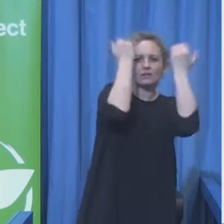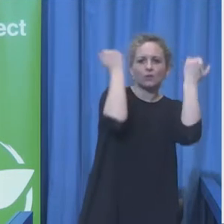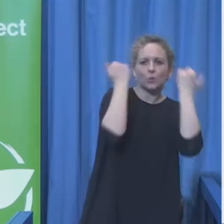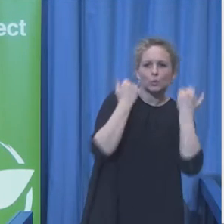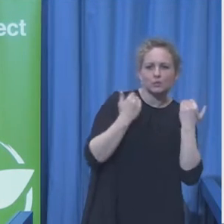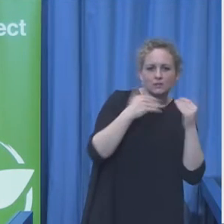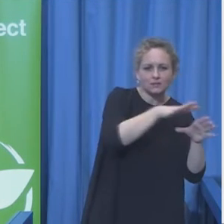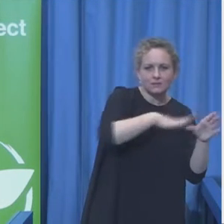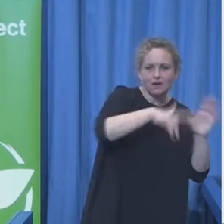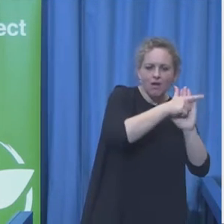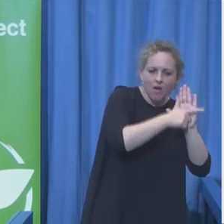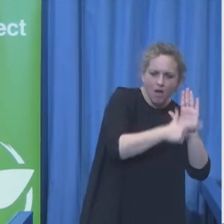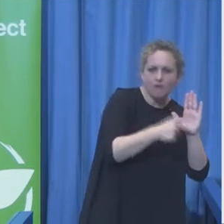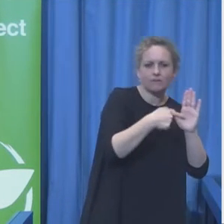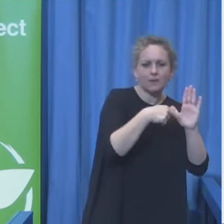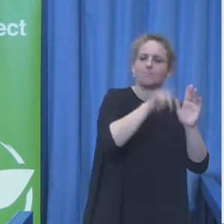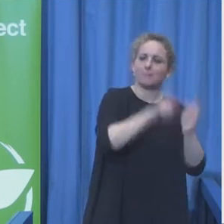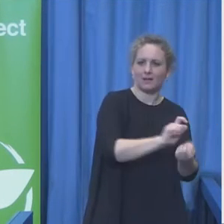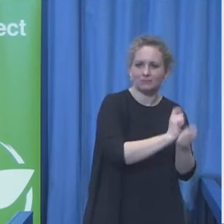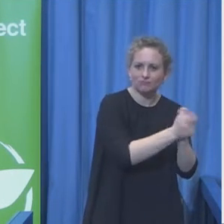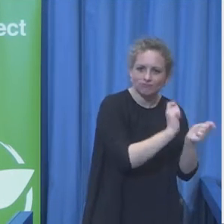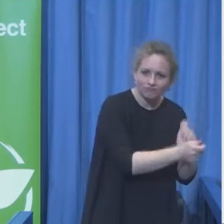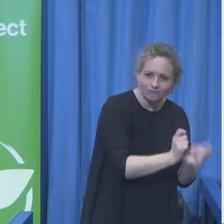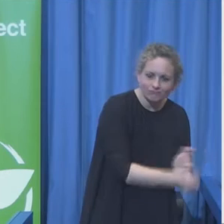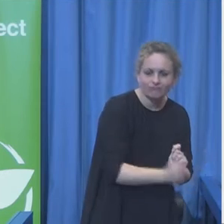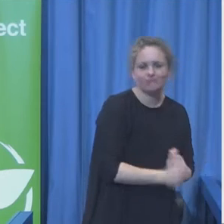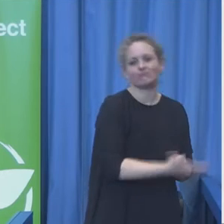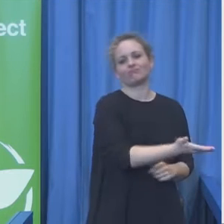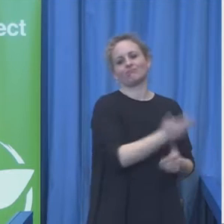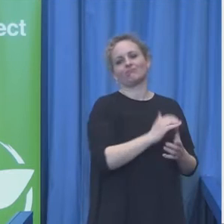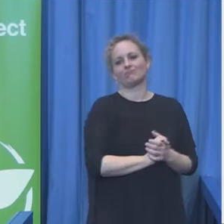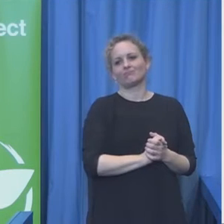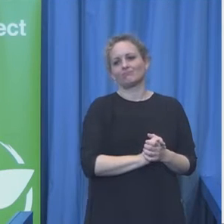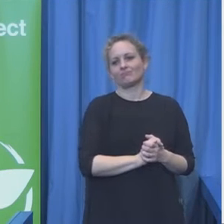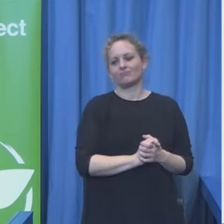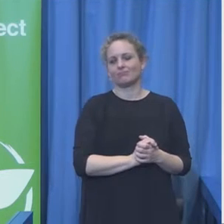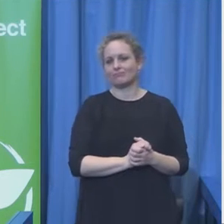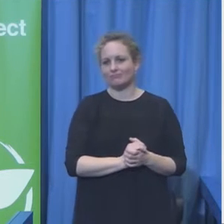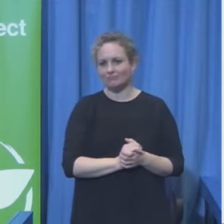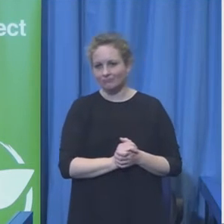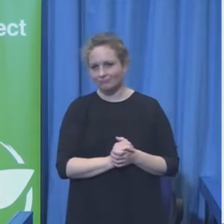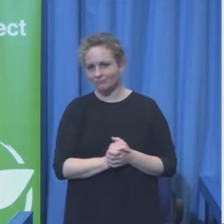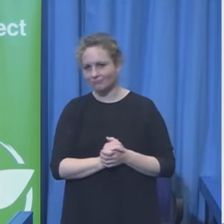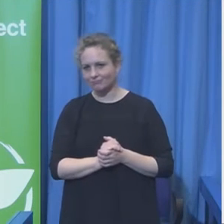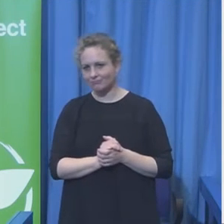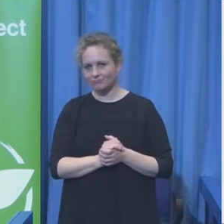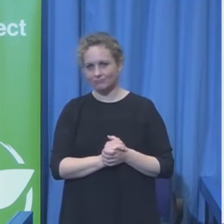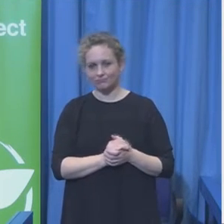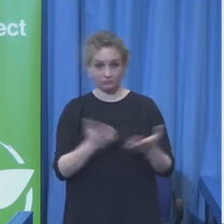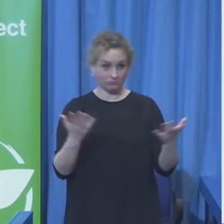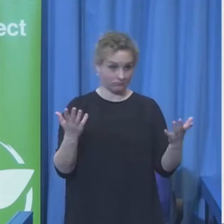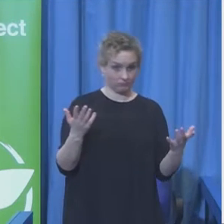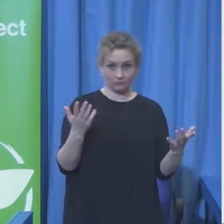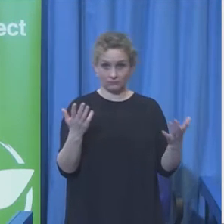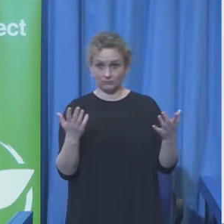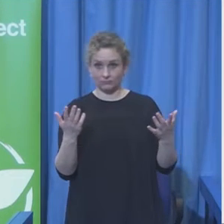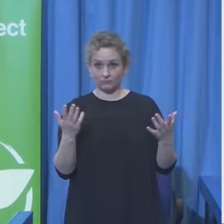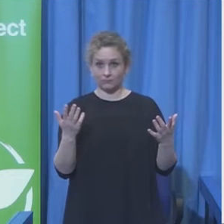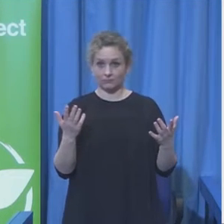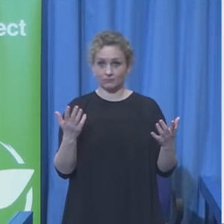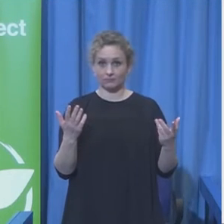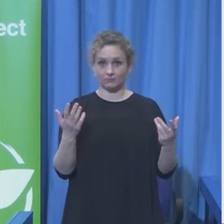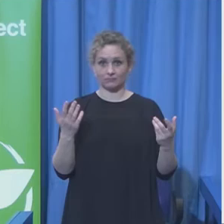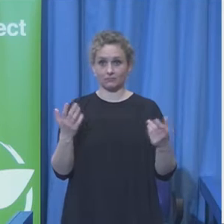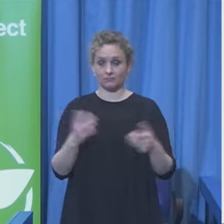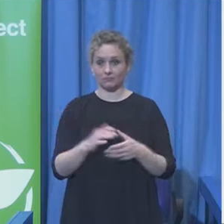of maintenance and are not removed when employment begins. Zwiększyć dostępność asysty osobistej. Increase